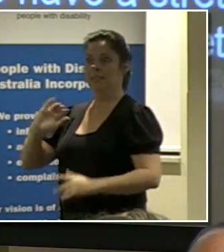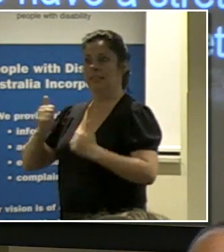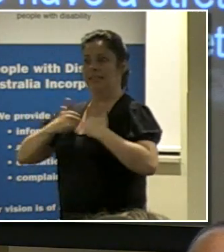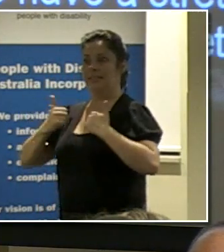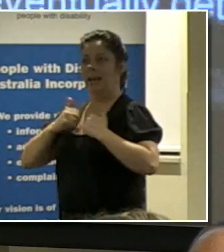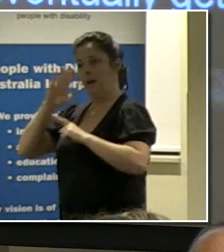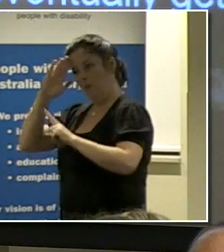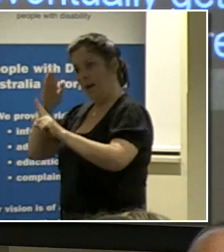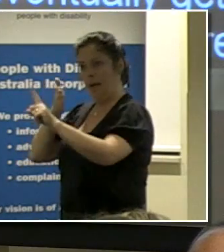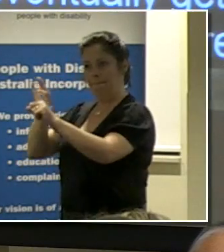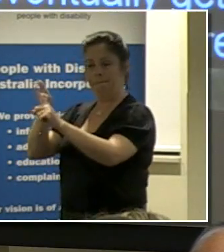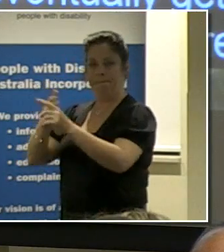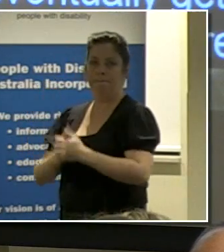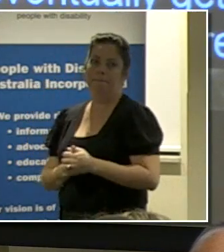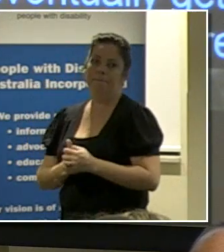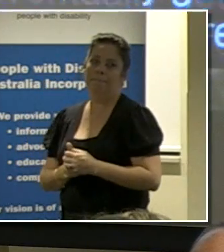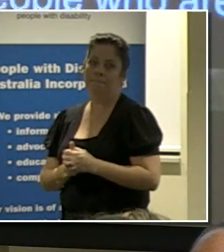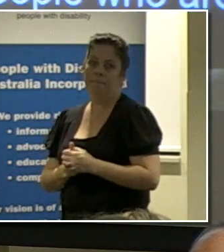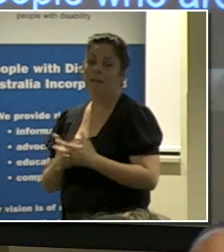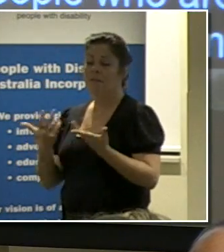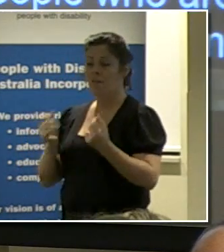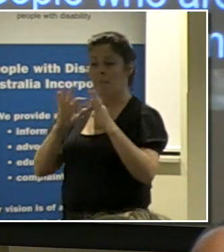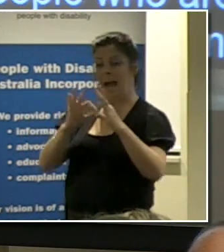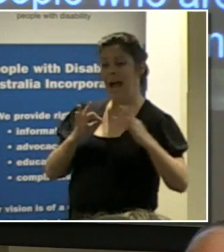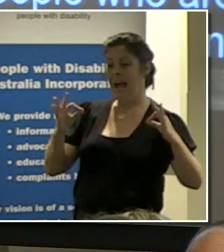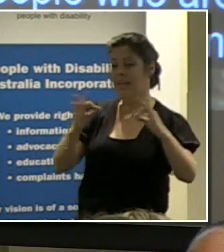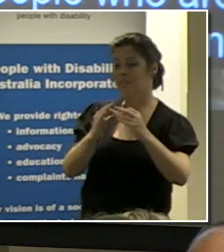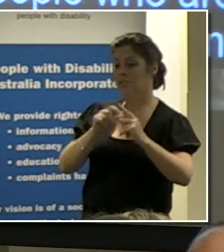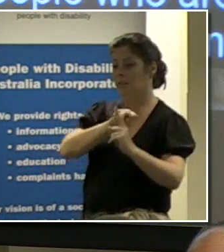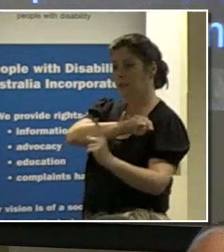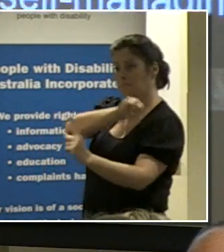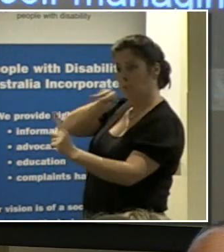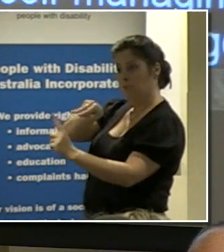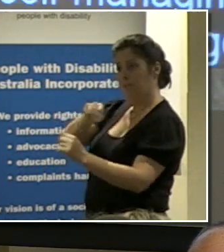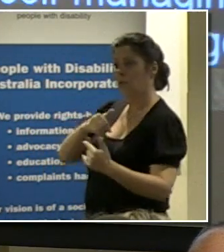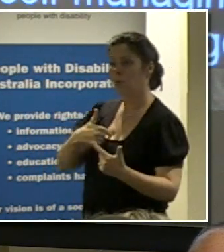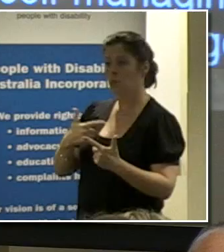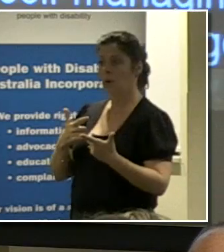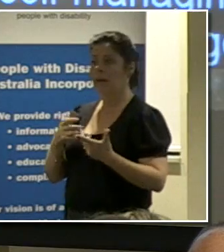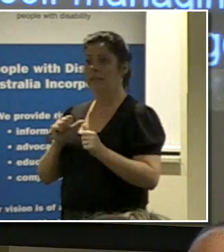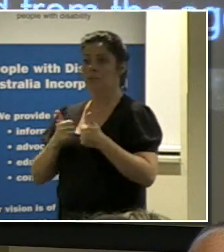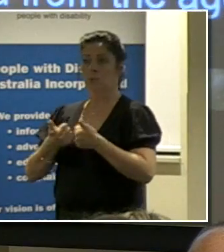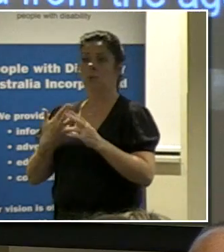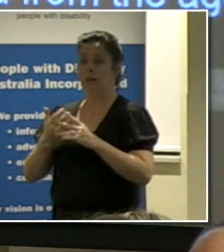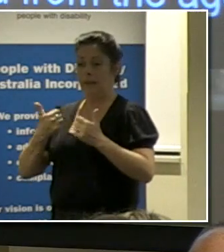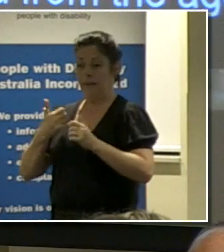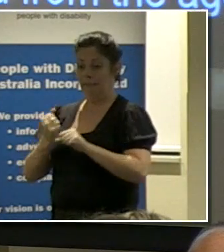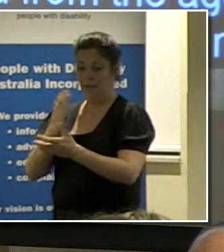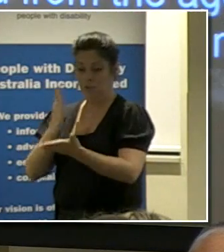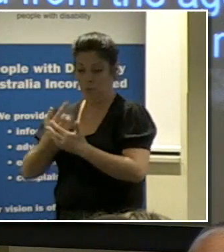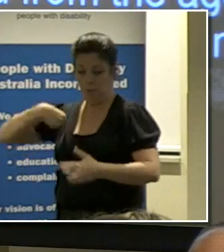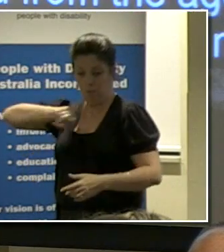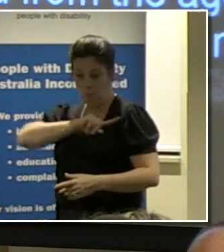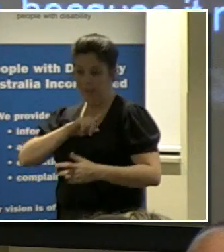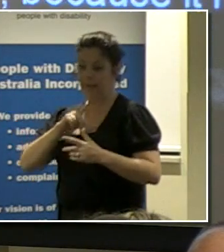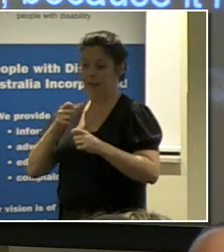quite good from the agency's point of view because it makes sure that we focus on having all of our systems and